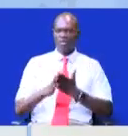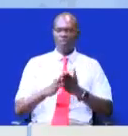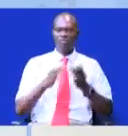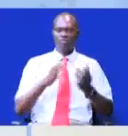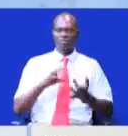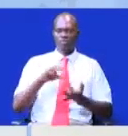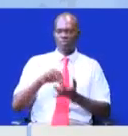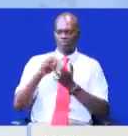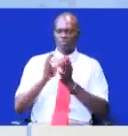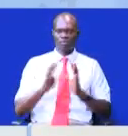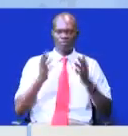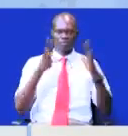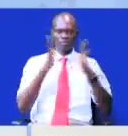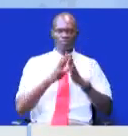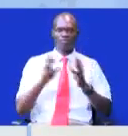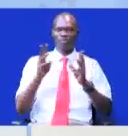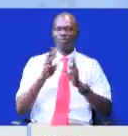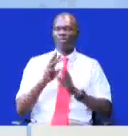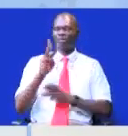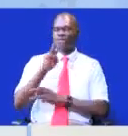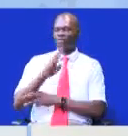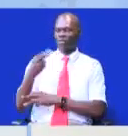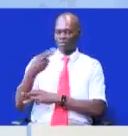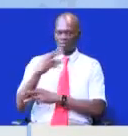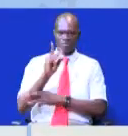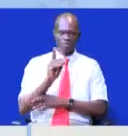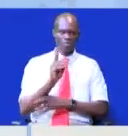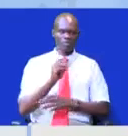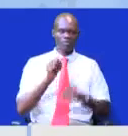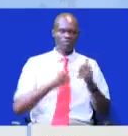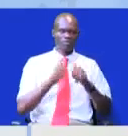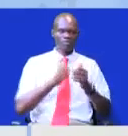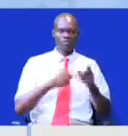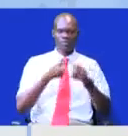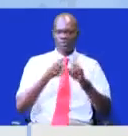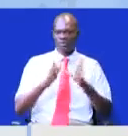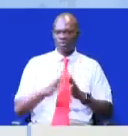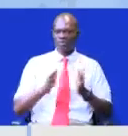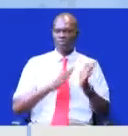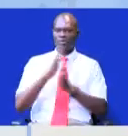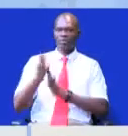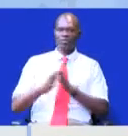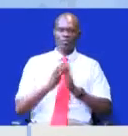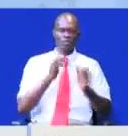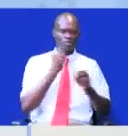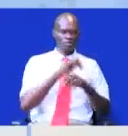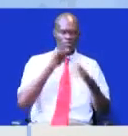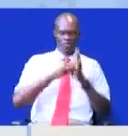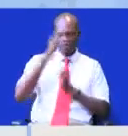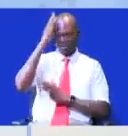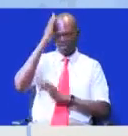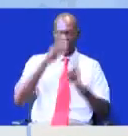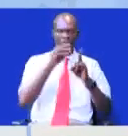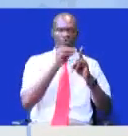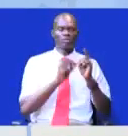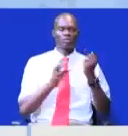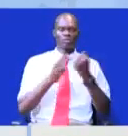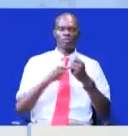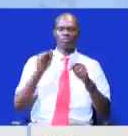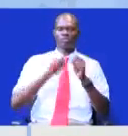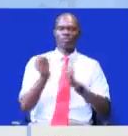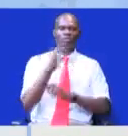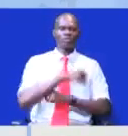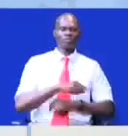dhialo nyasi mano mar World Habitat Day mae bende ichano timo chieng' wuok tich tarik 7 mar dweni.